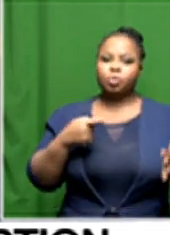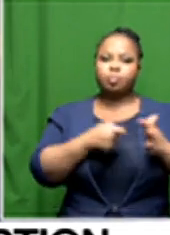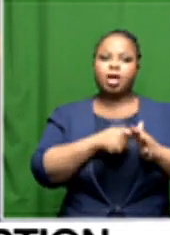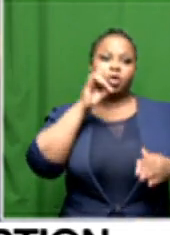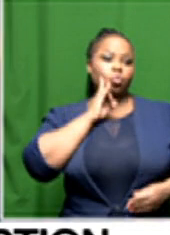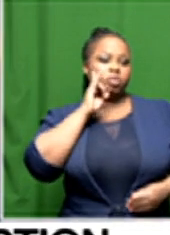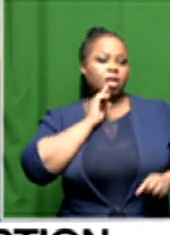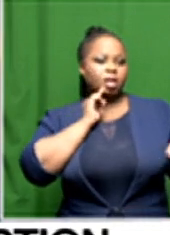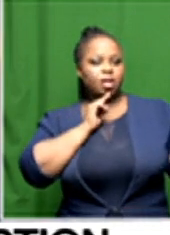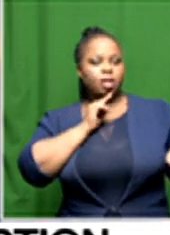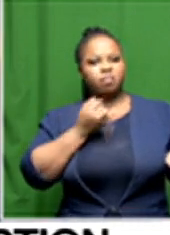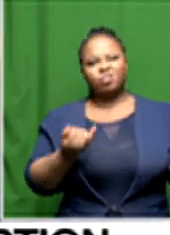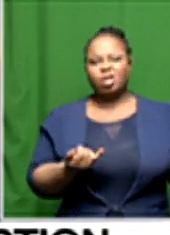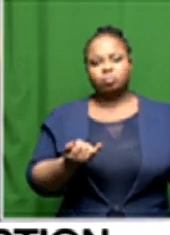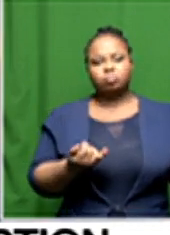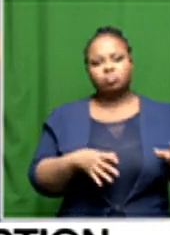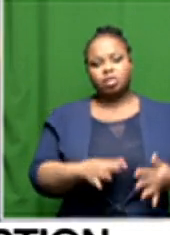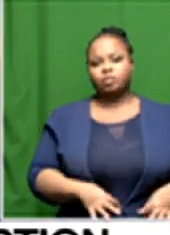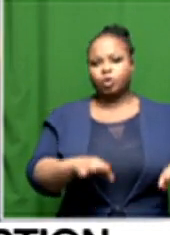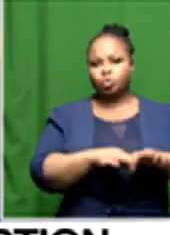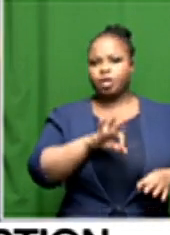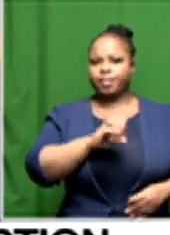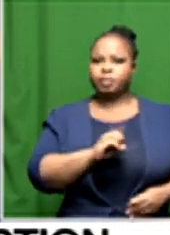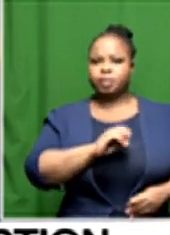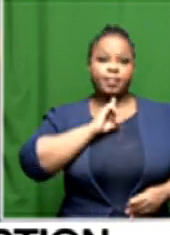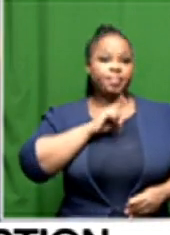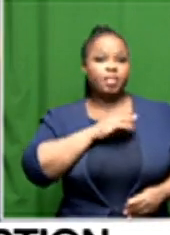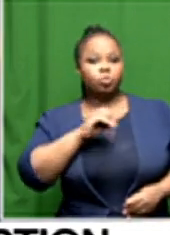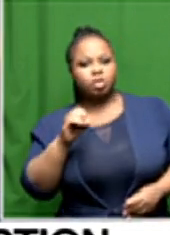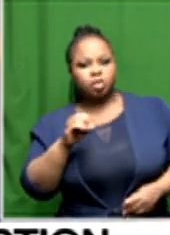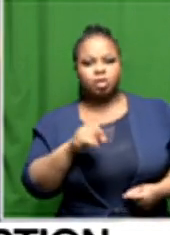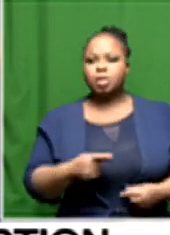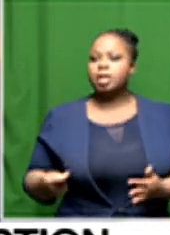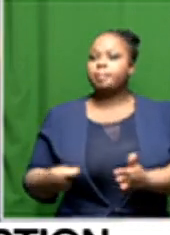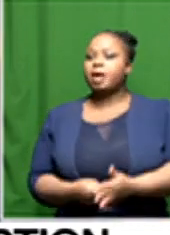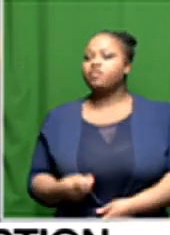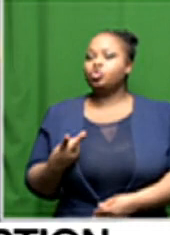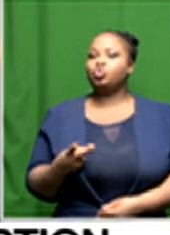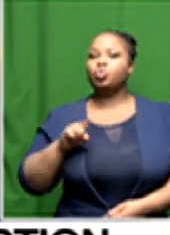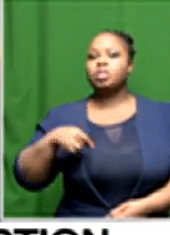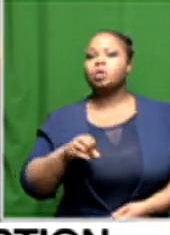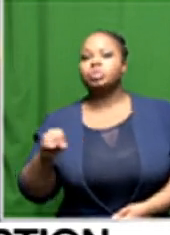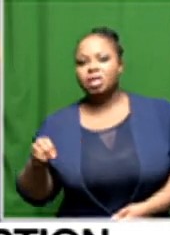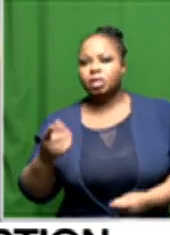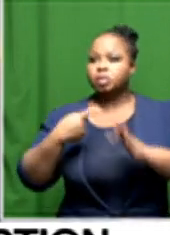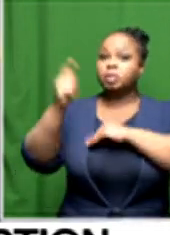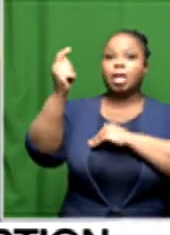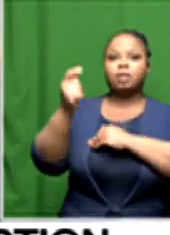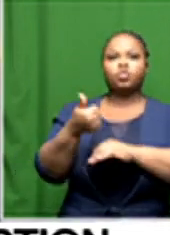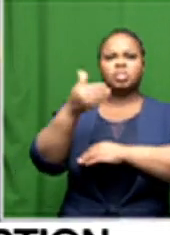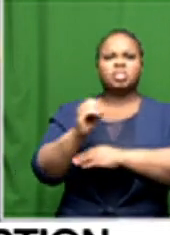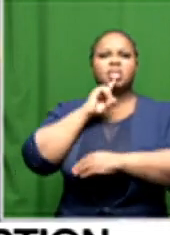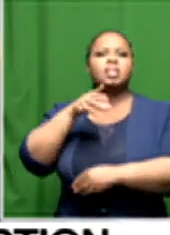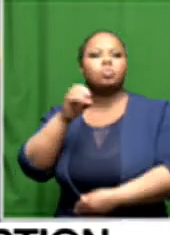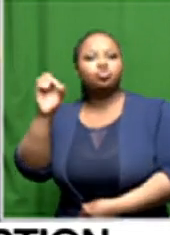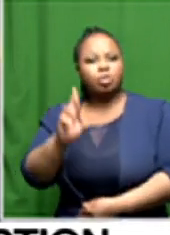hotel for that was valued at 30,000 rand for 2,000 rand, and then sell it the next week for 60,000 rand, that